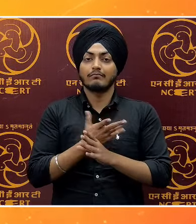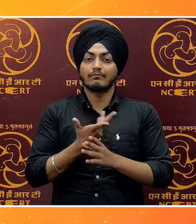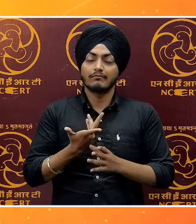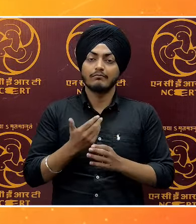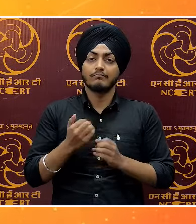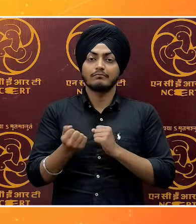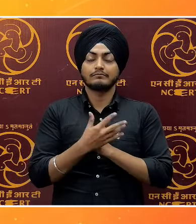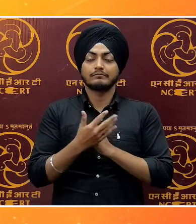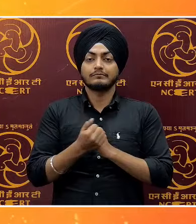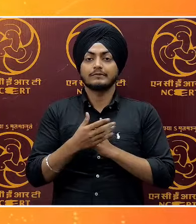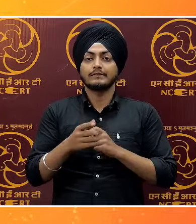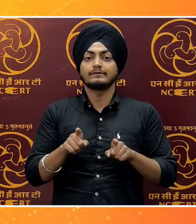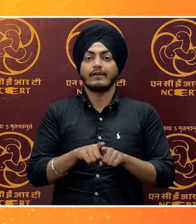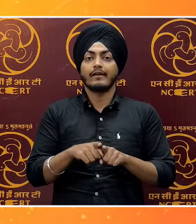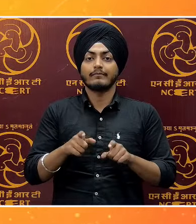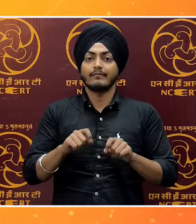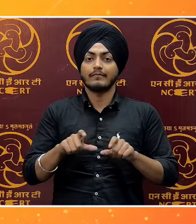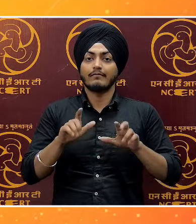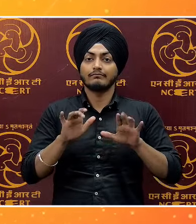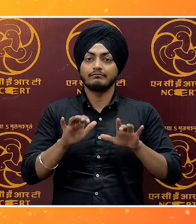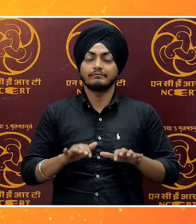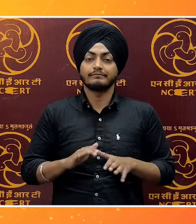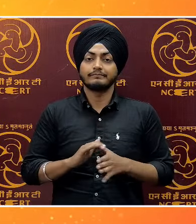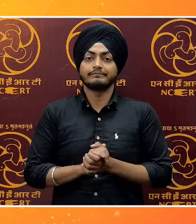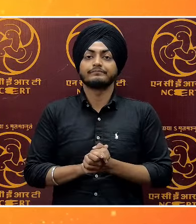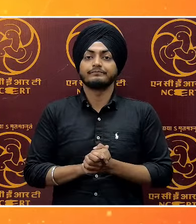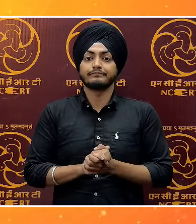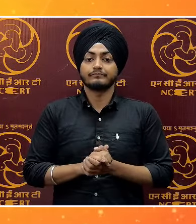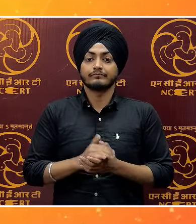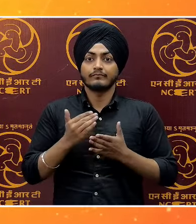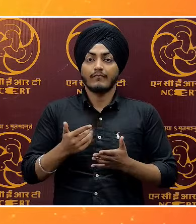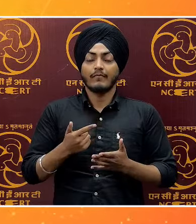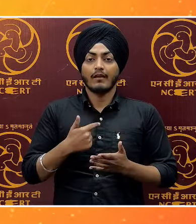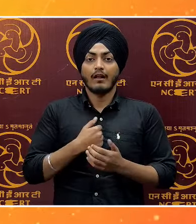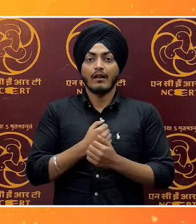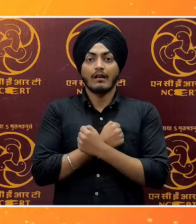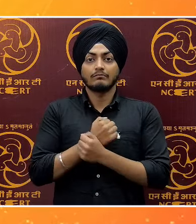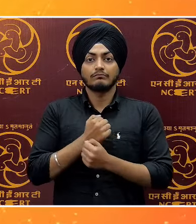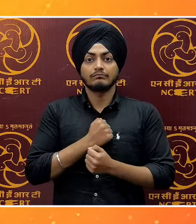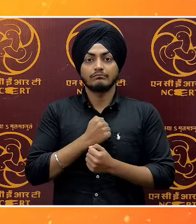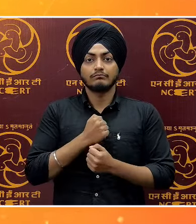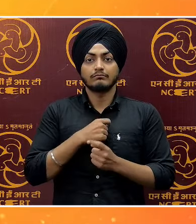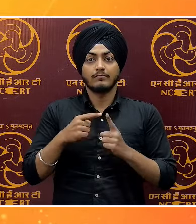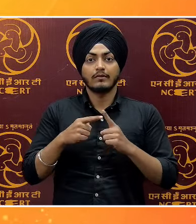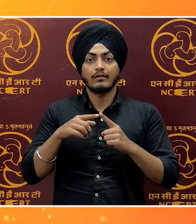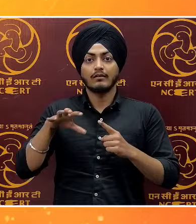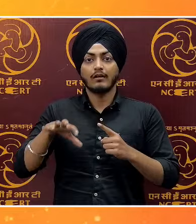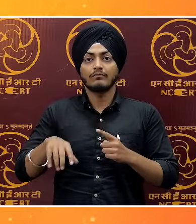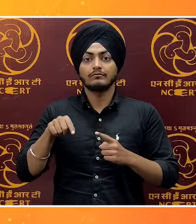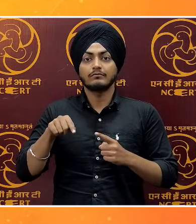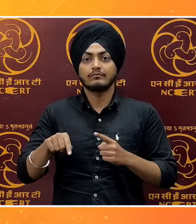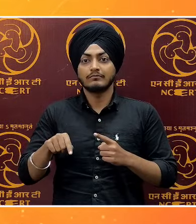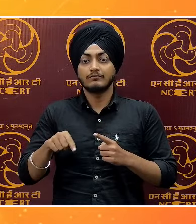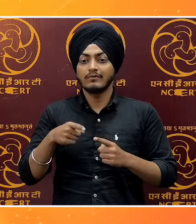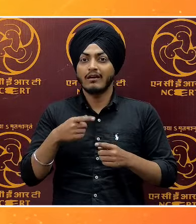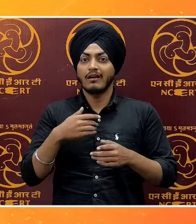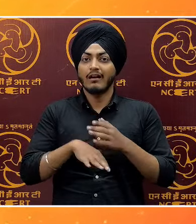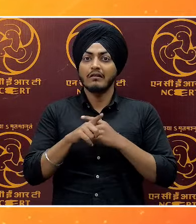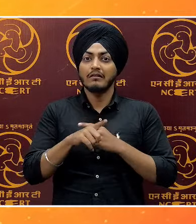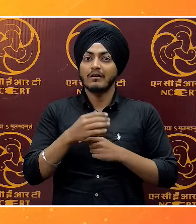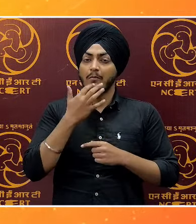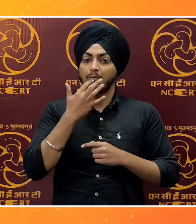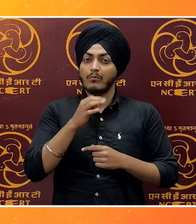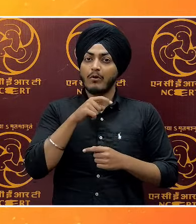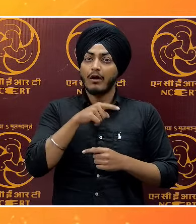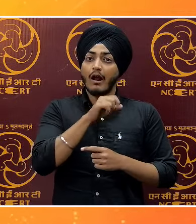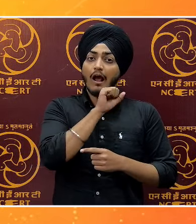feedback. I love my town. So do you. But how can we tell what is the uniqueness of our town? I'm